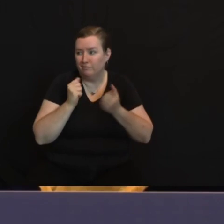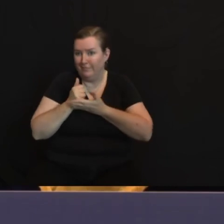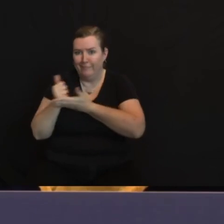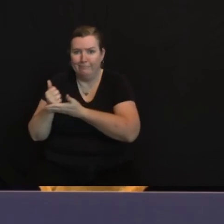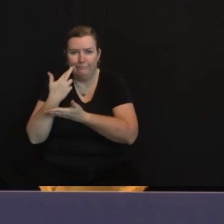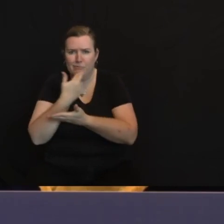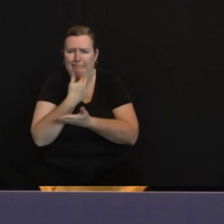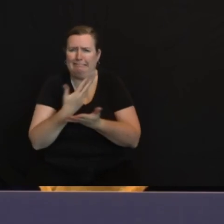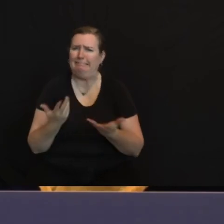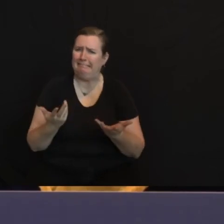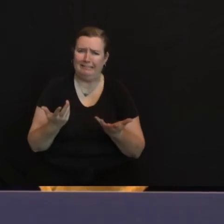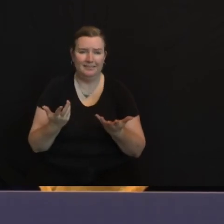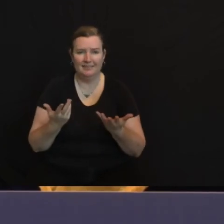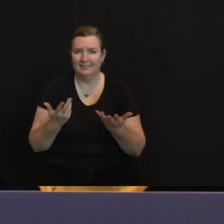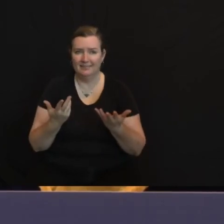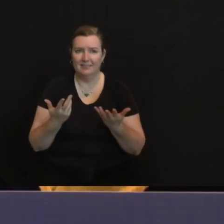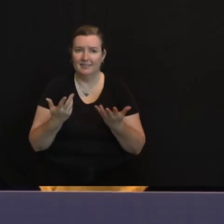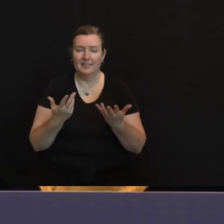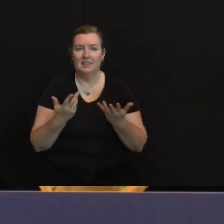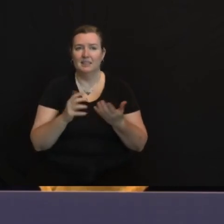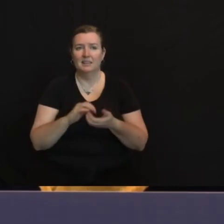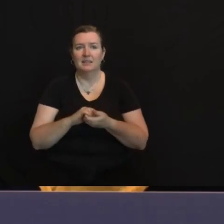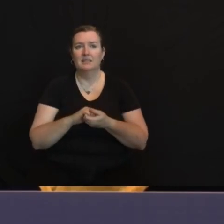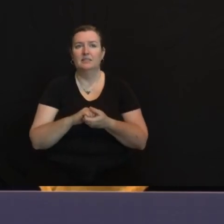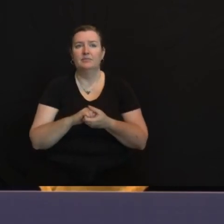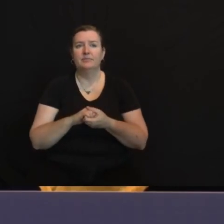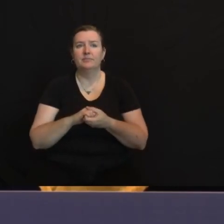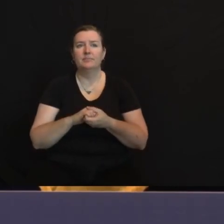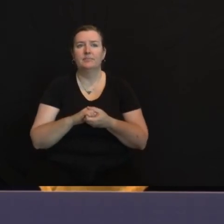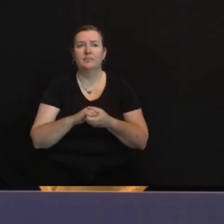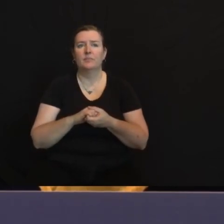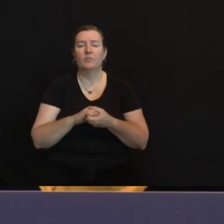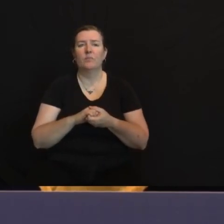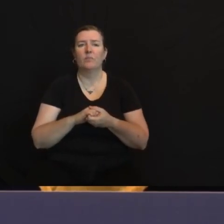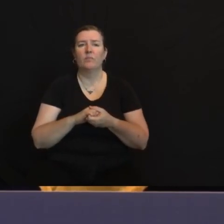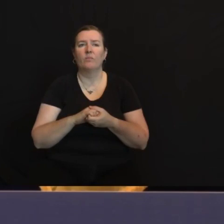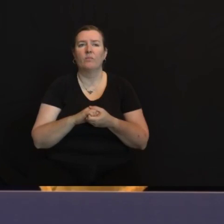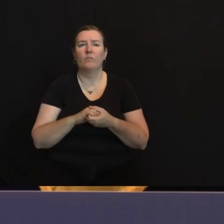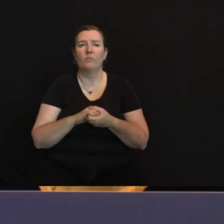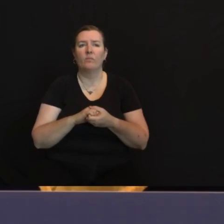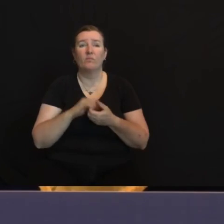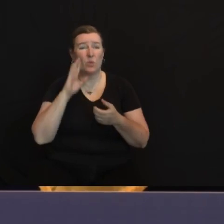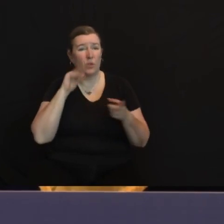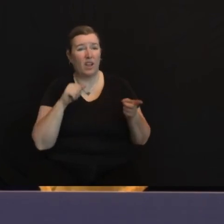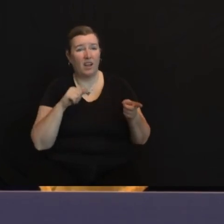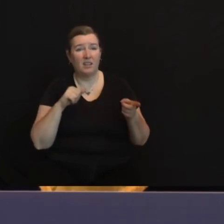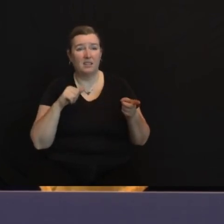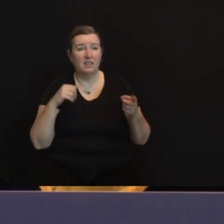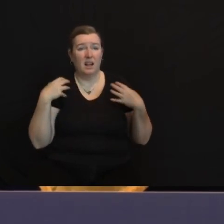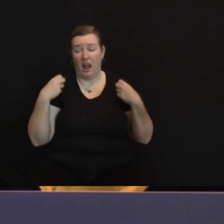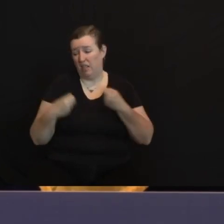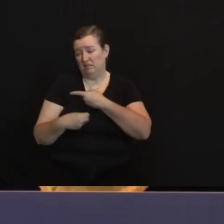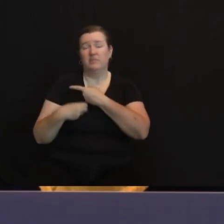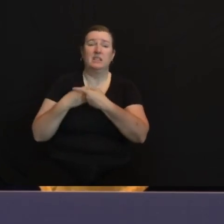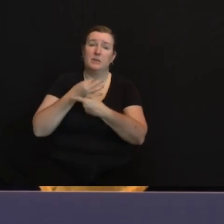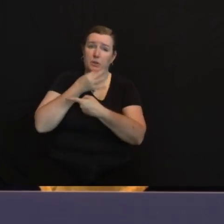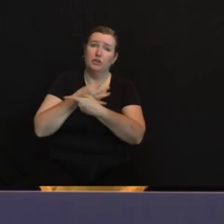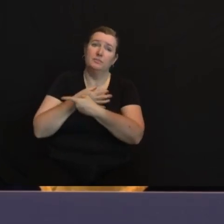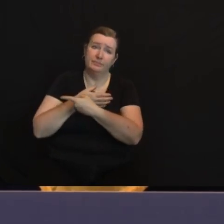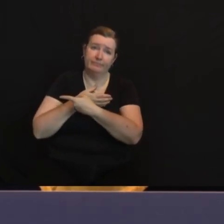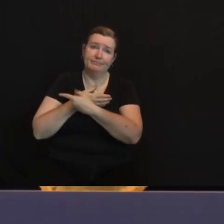didn't say, and I think the folks to my right who are the health experts and the guy to my left who helps enforce